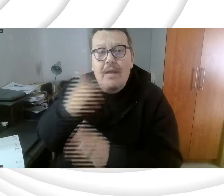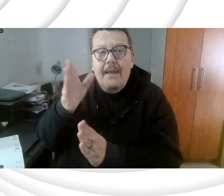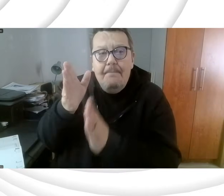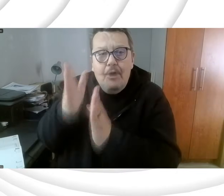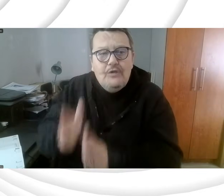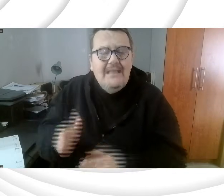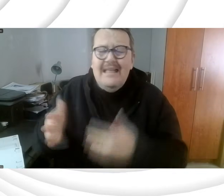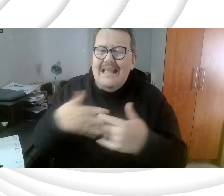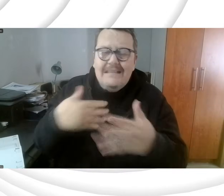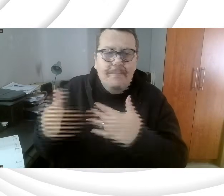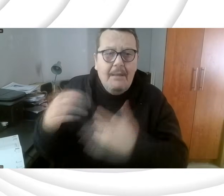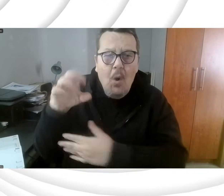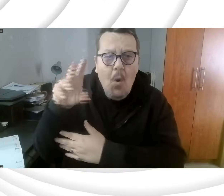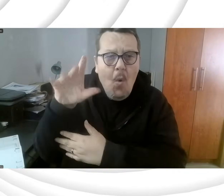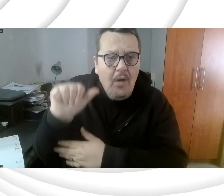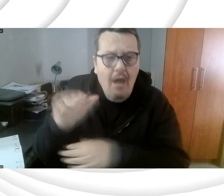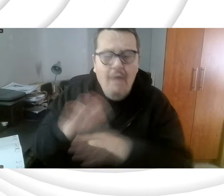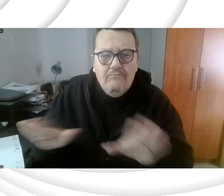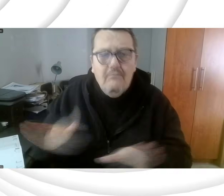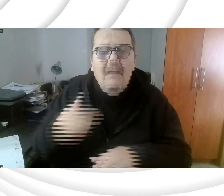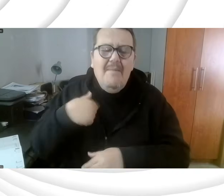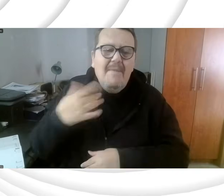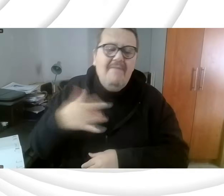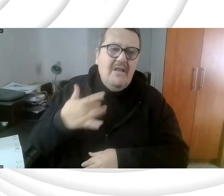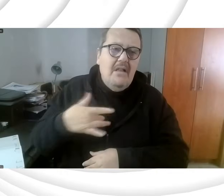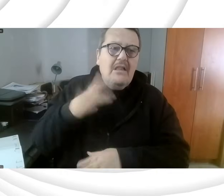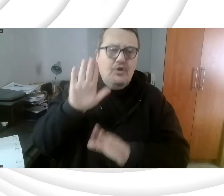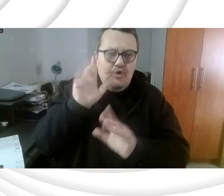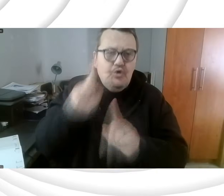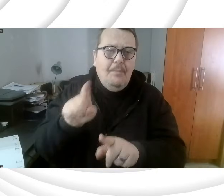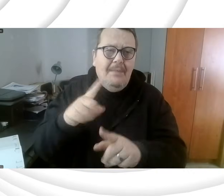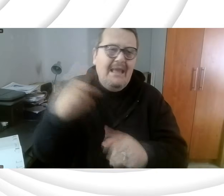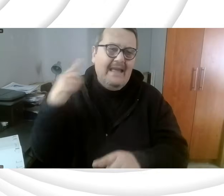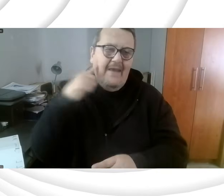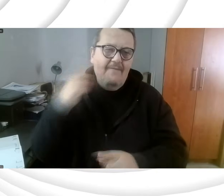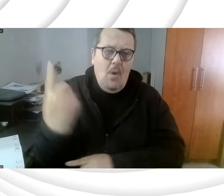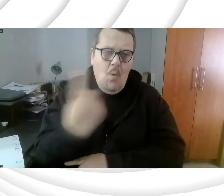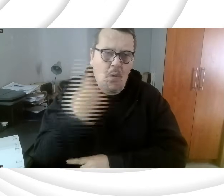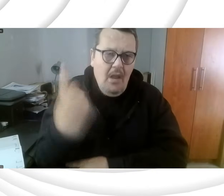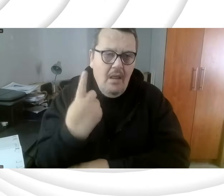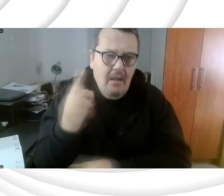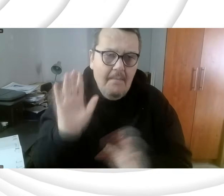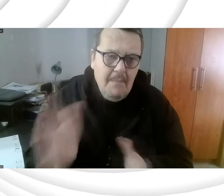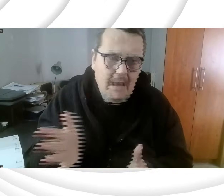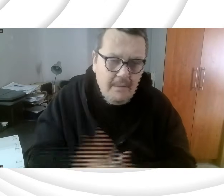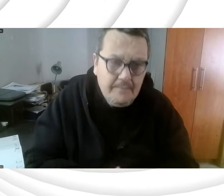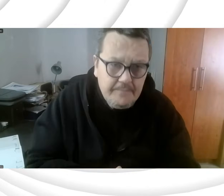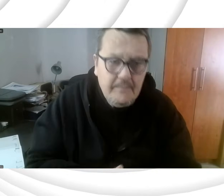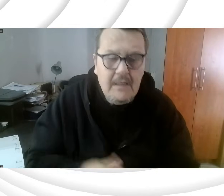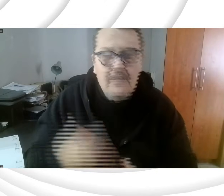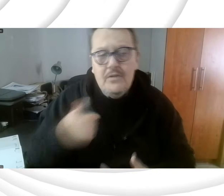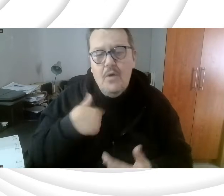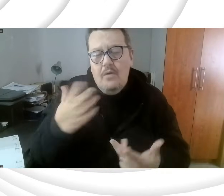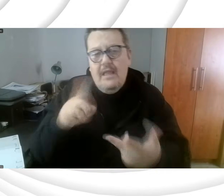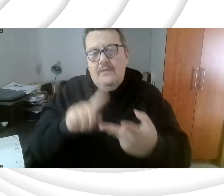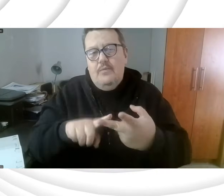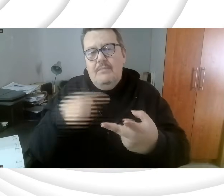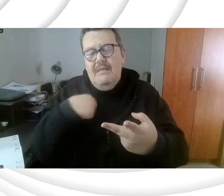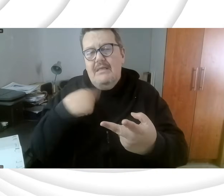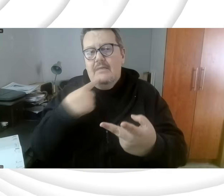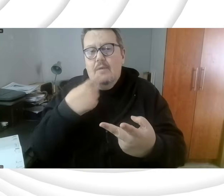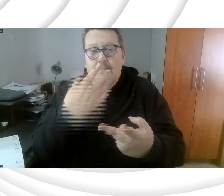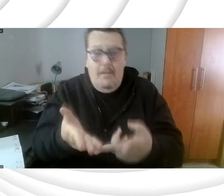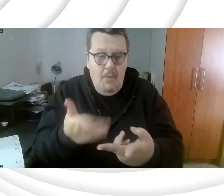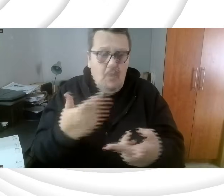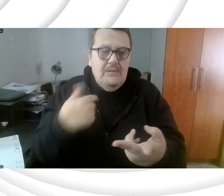content, the resources need to be deaf-led or deaf selection be involved. So it should be deaf-led, that's just our